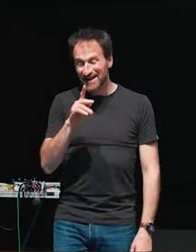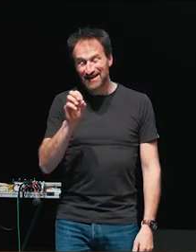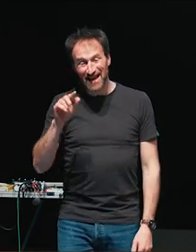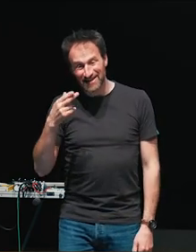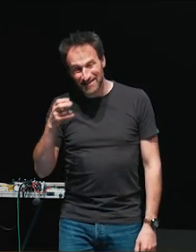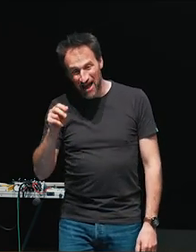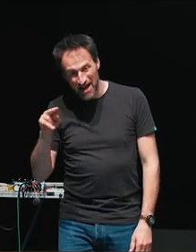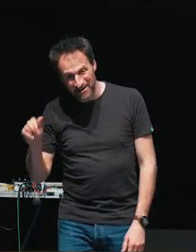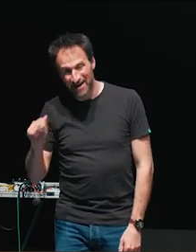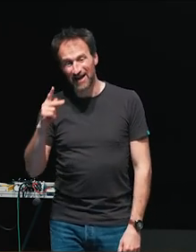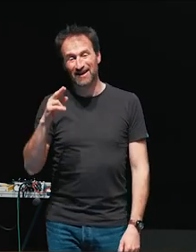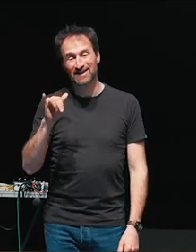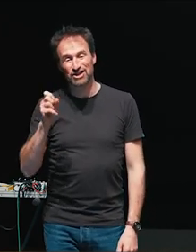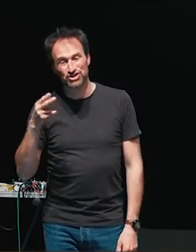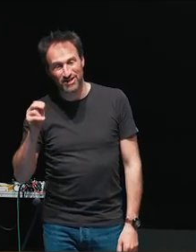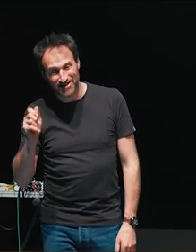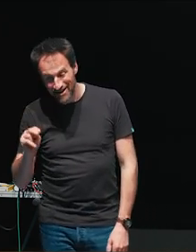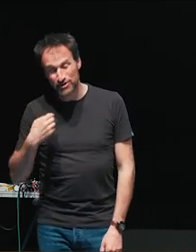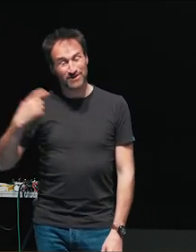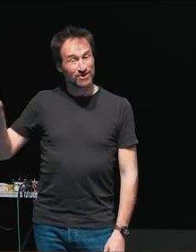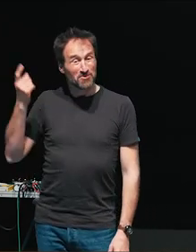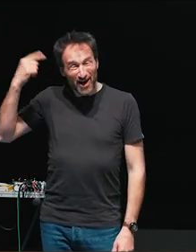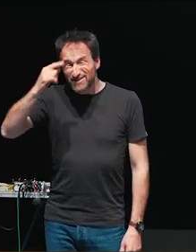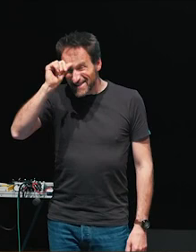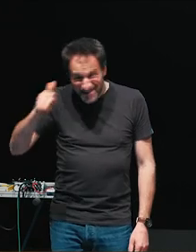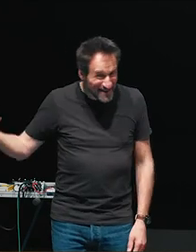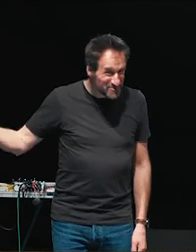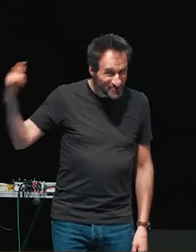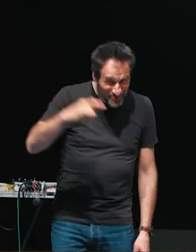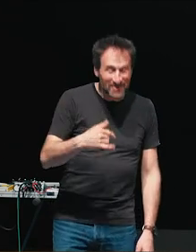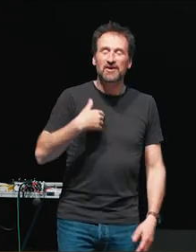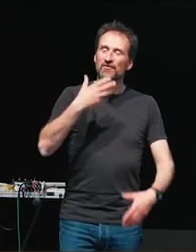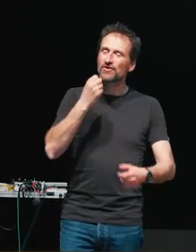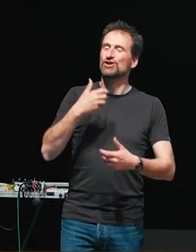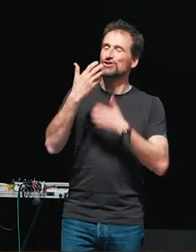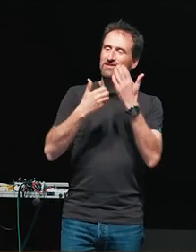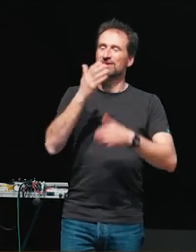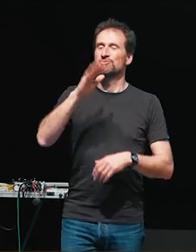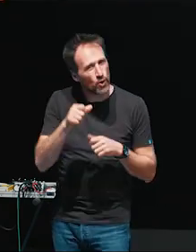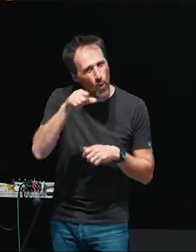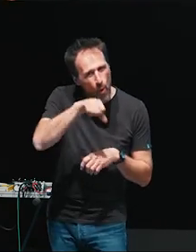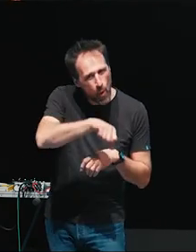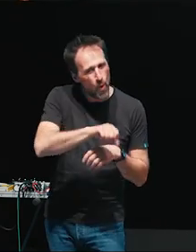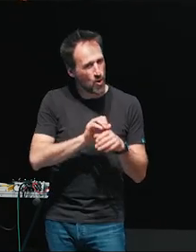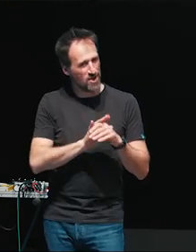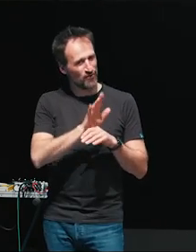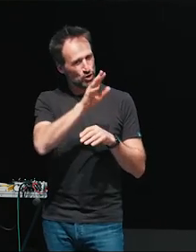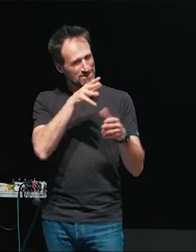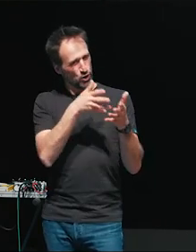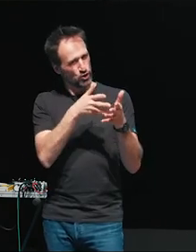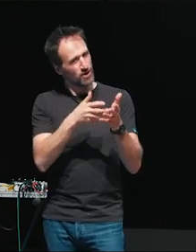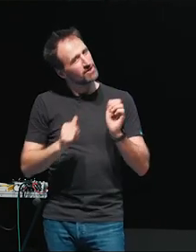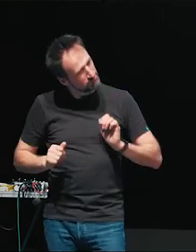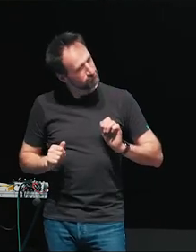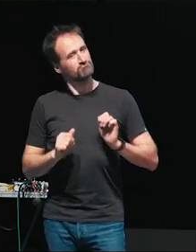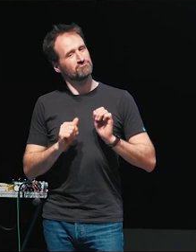way from India, and I'd like to talk to you about my experience with handling the front end and web architecture. So about today,